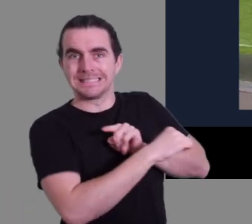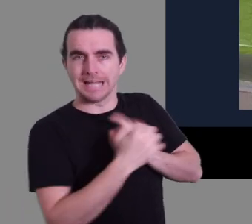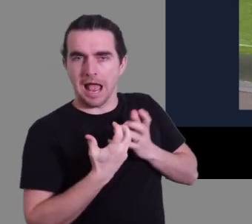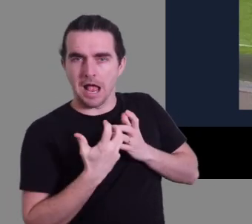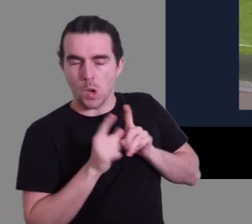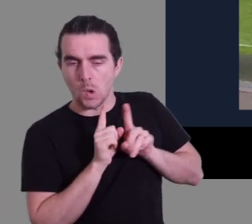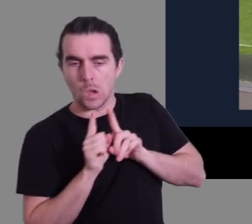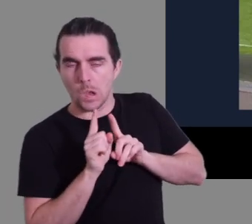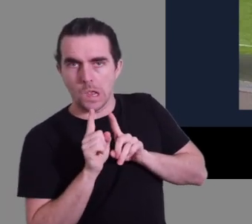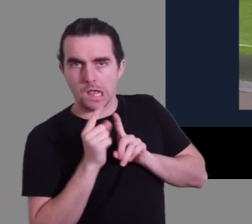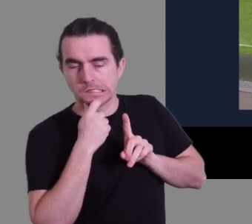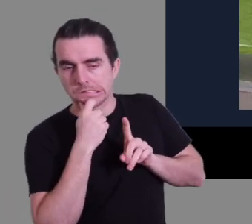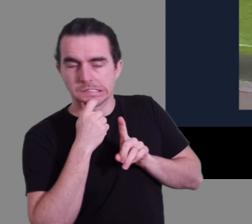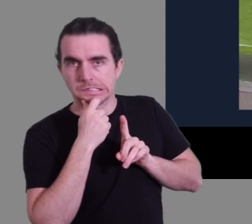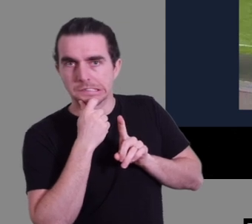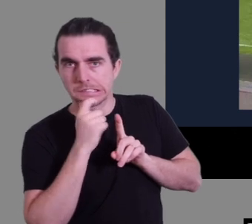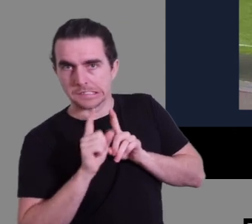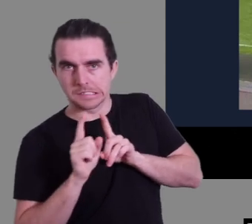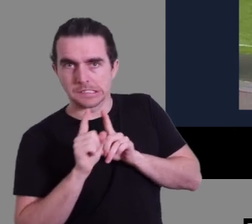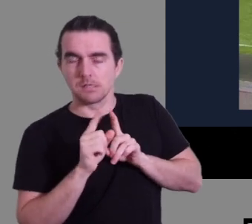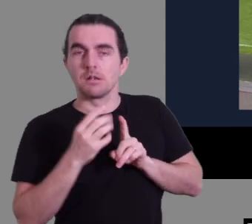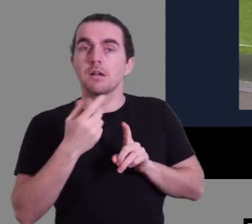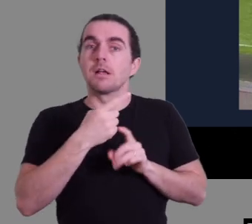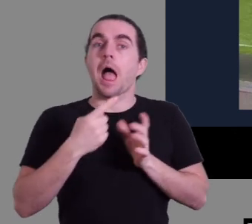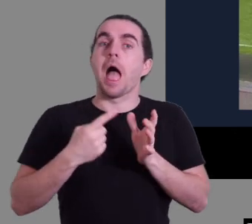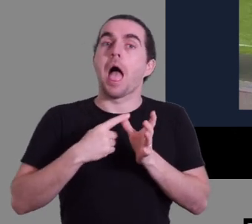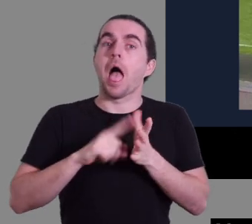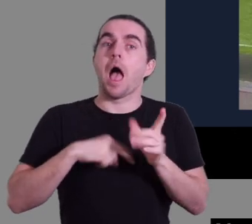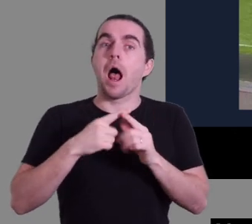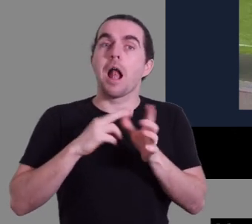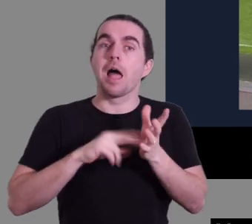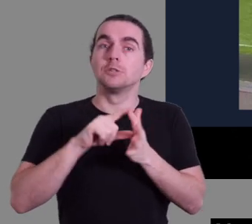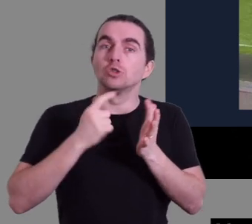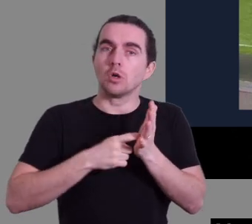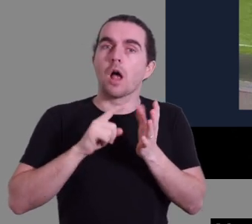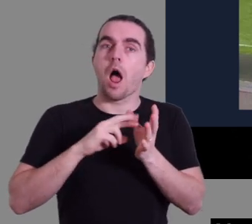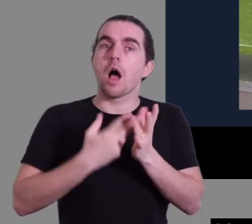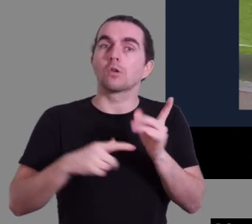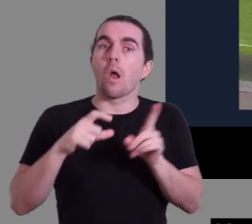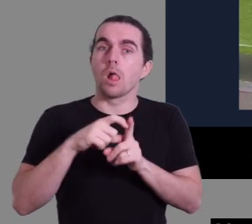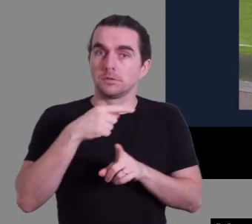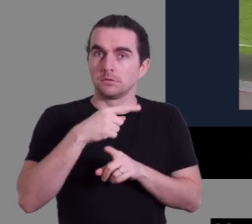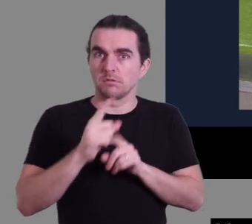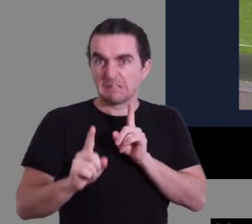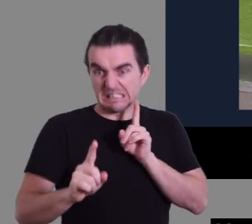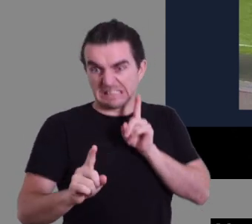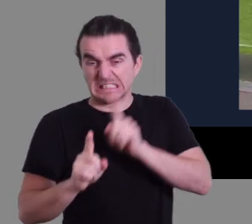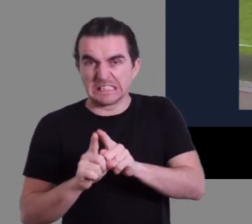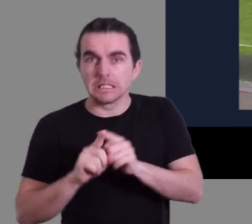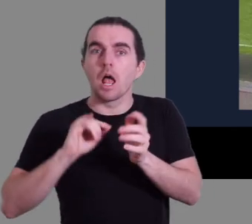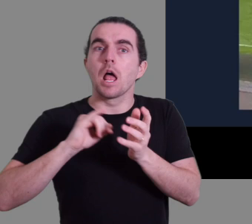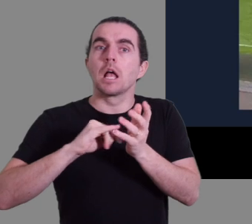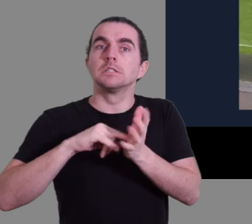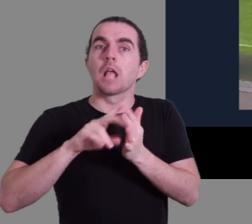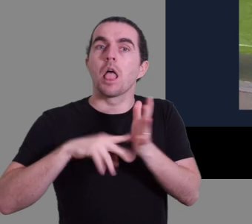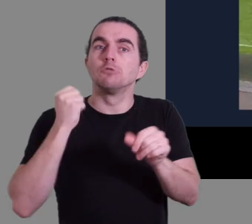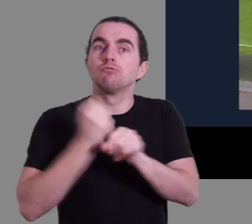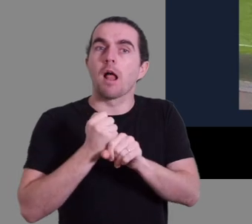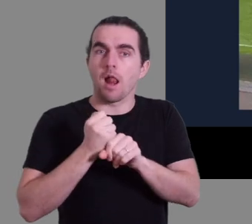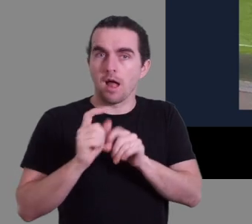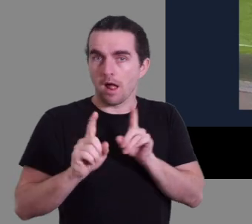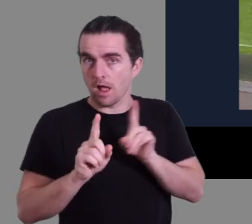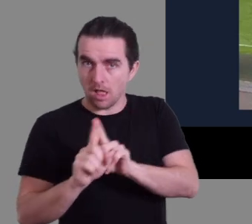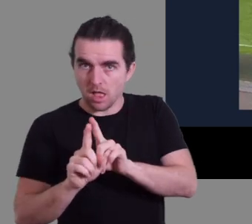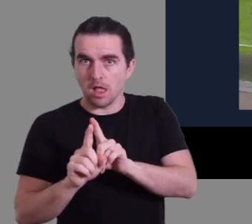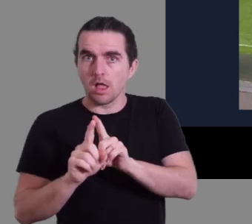beat my opponent, particularly if they come tight here. So I think you've got Alexander Arnold has come really tight to Sterling. And if he's Sterling now,